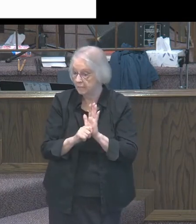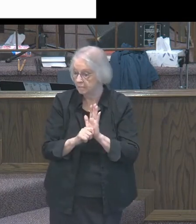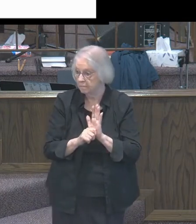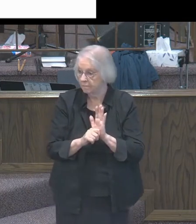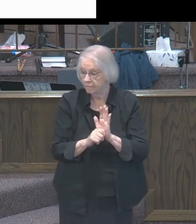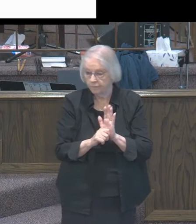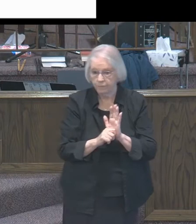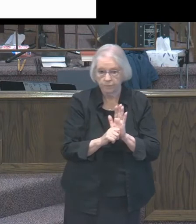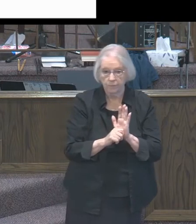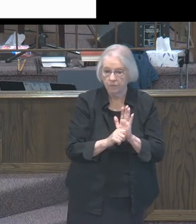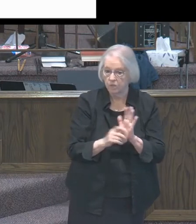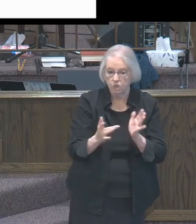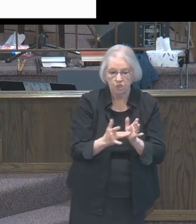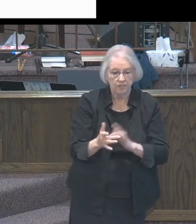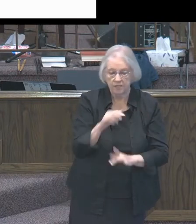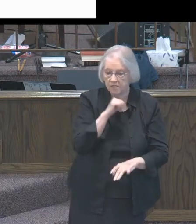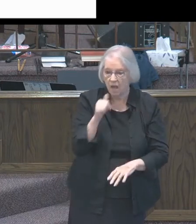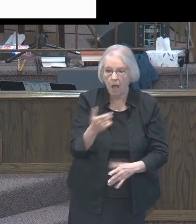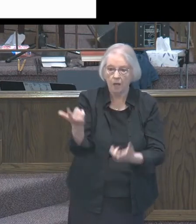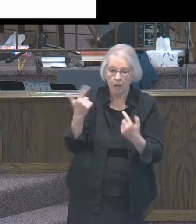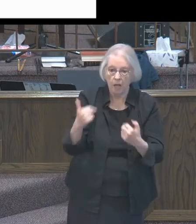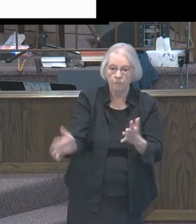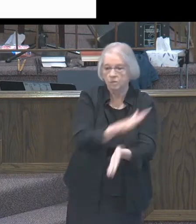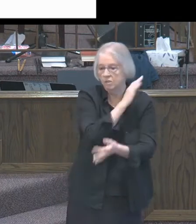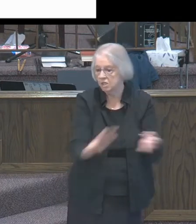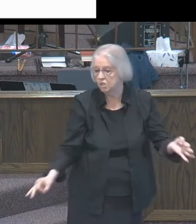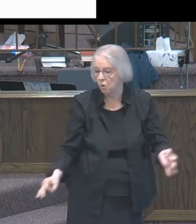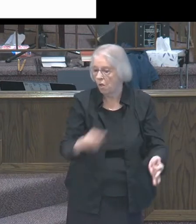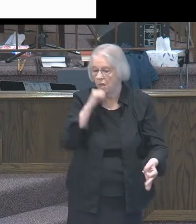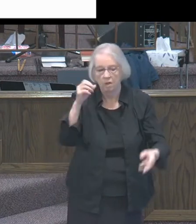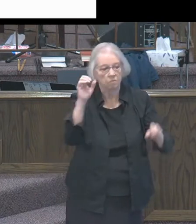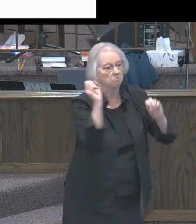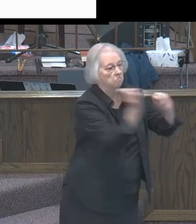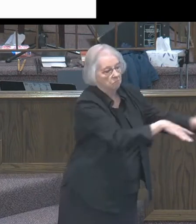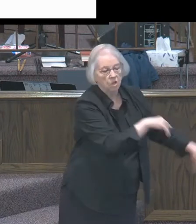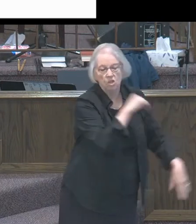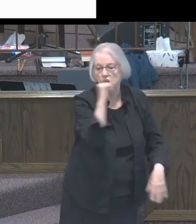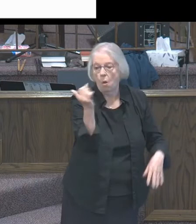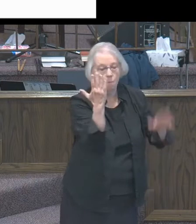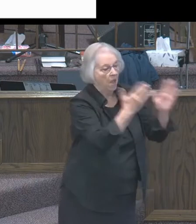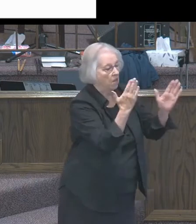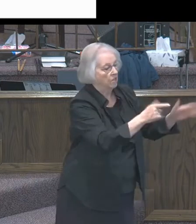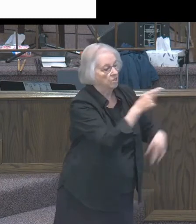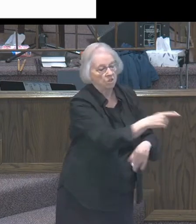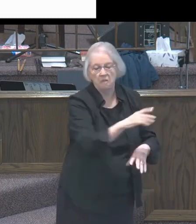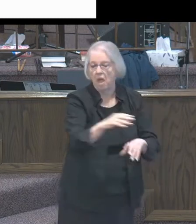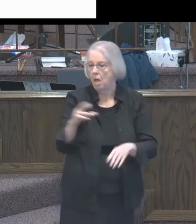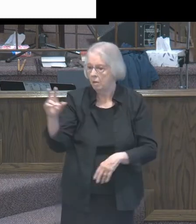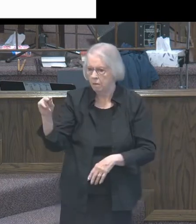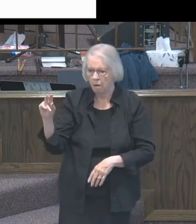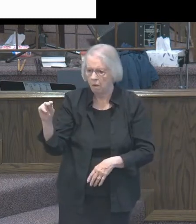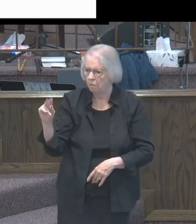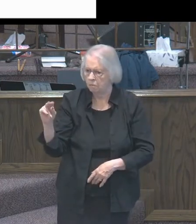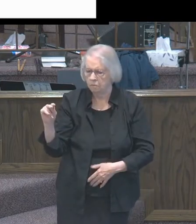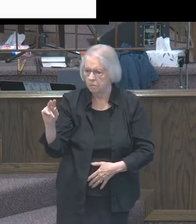Malachi, right? Which is, in Jesus' day, remember, in Jesus' day, that's all they had, was the law and the